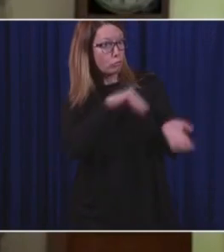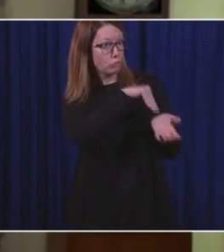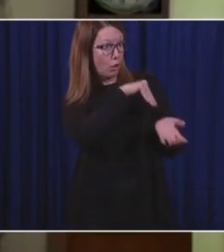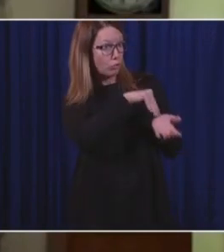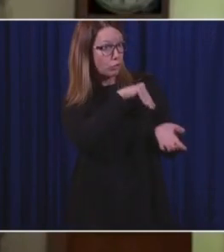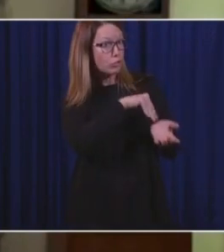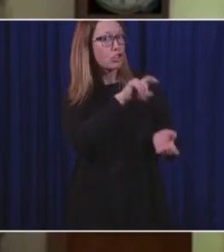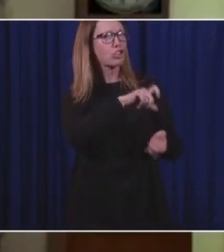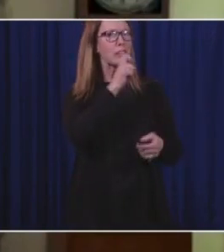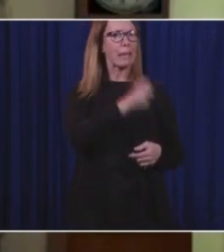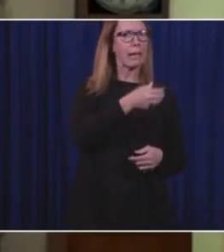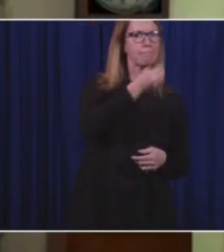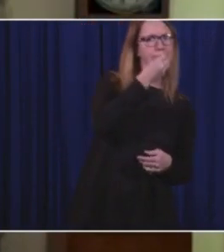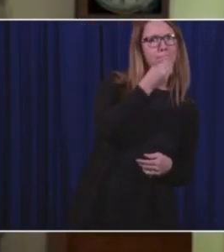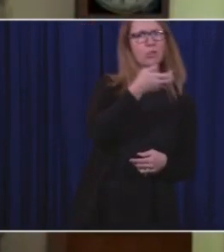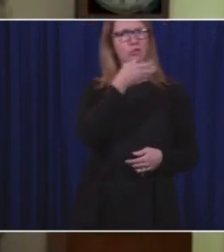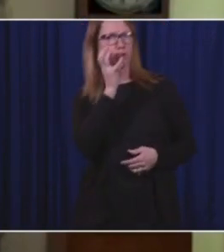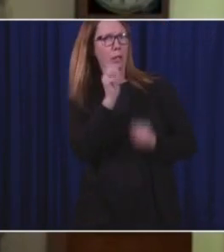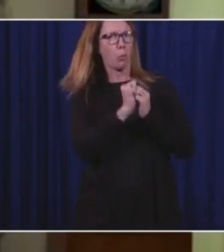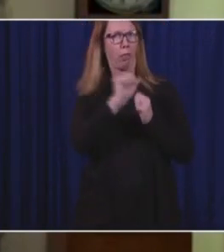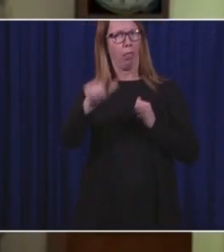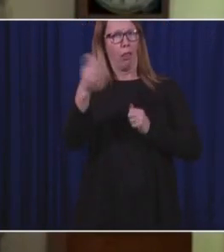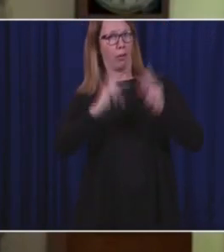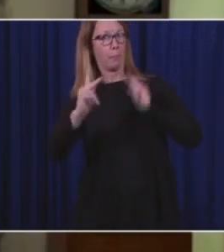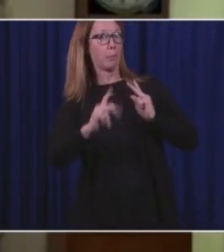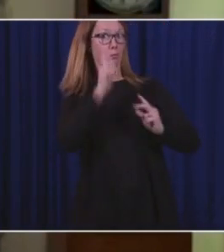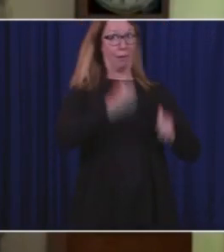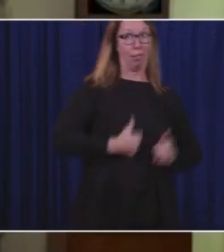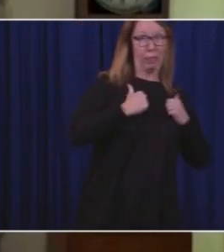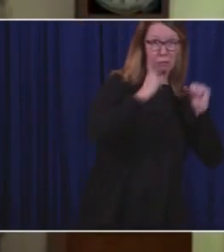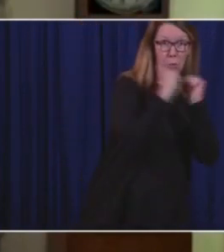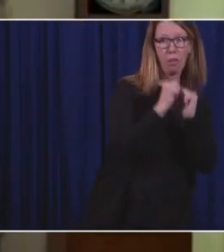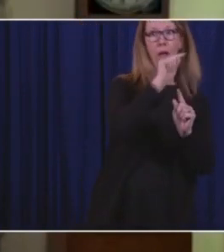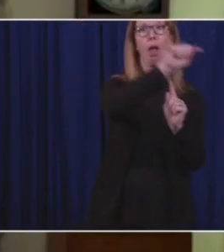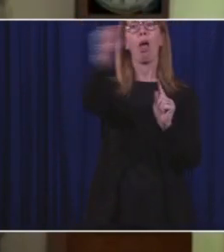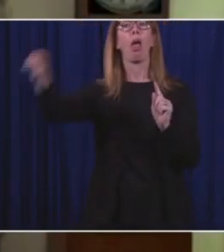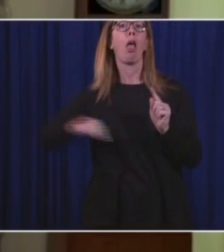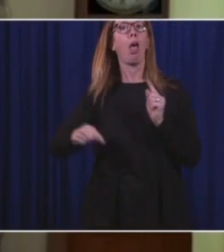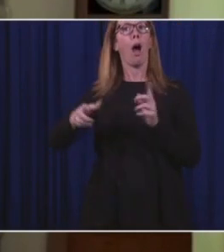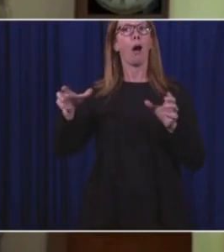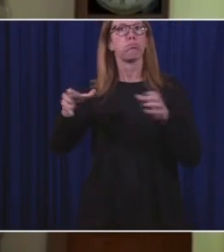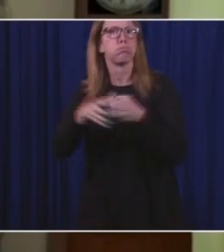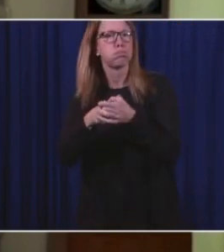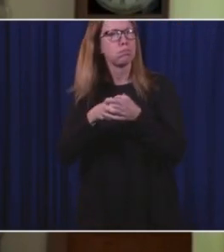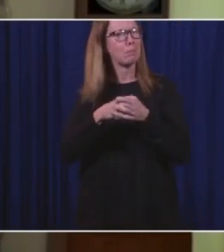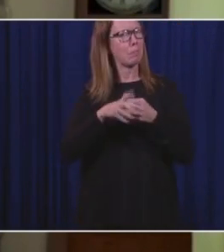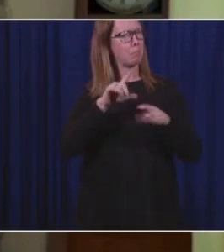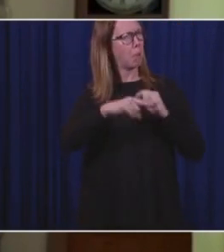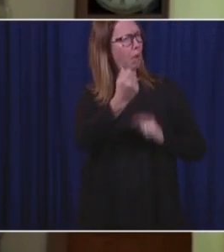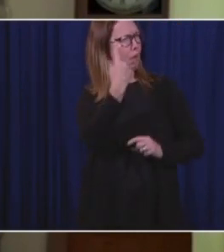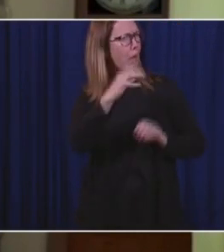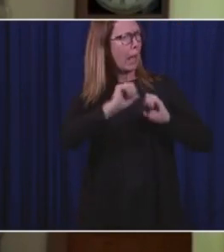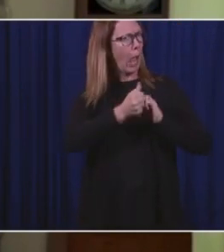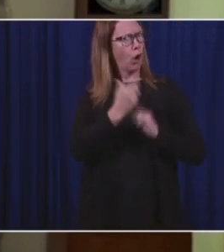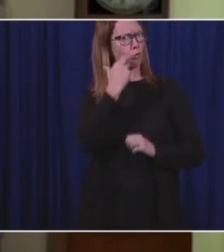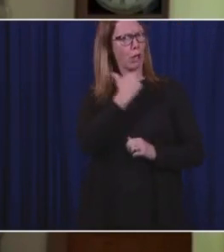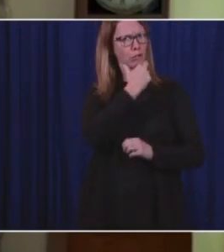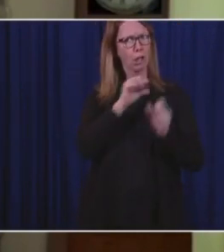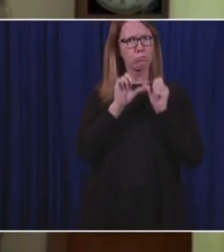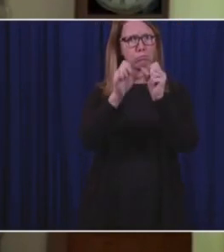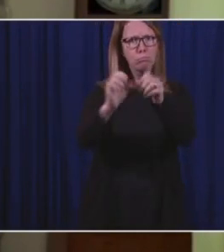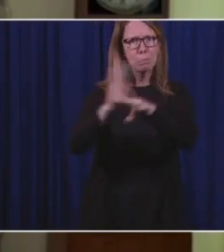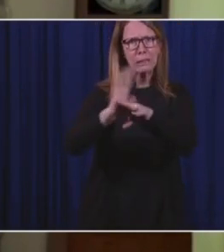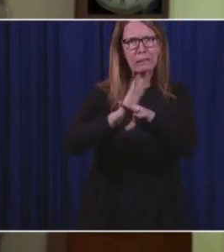or drink with people outside of our households. How is this going to keep restaurants open?